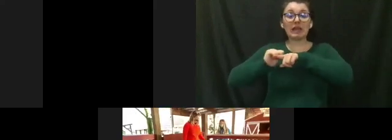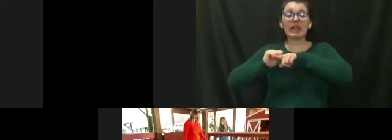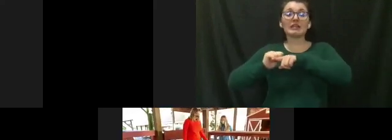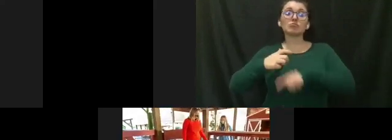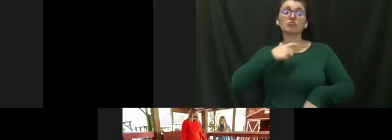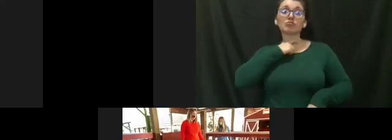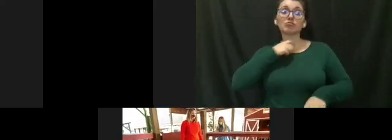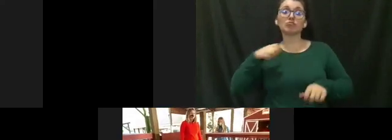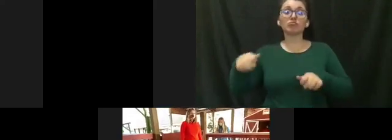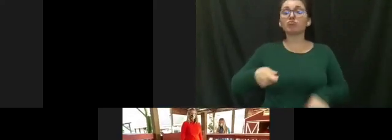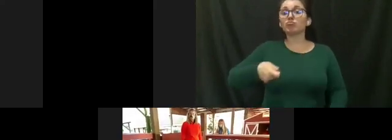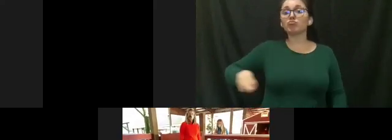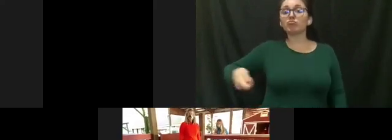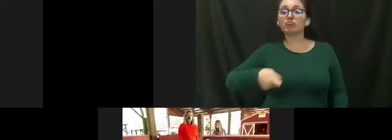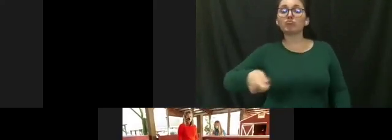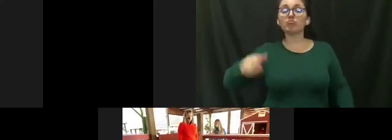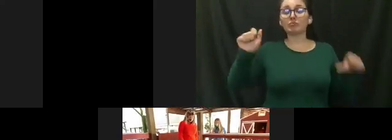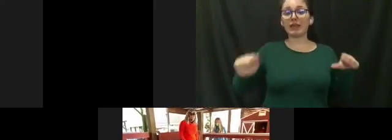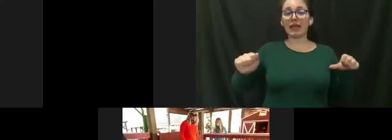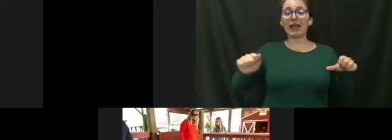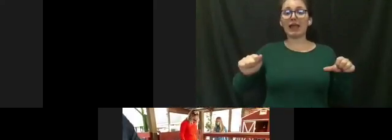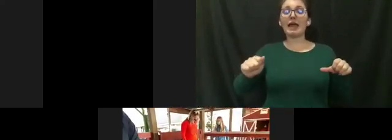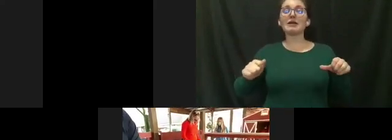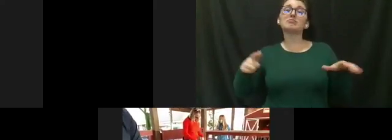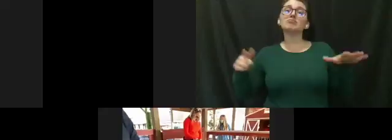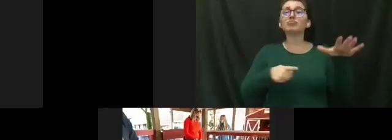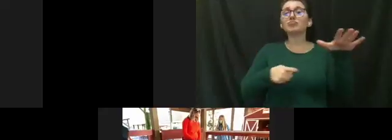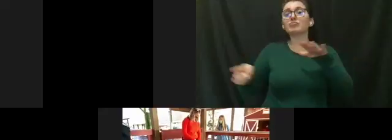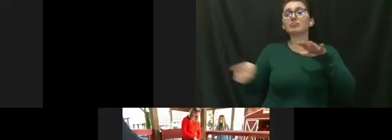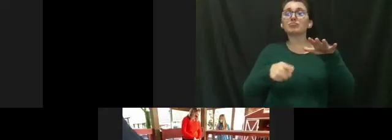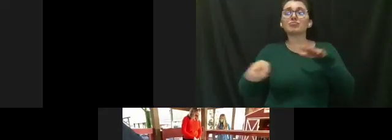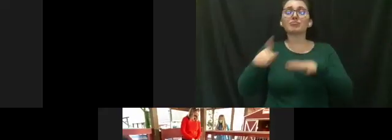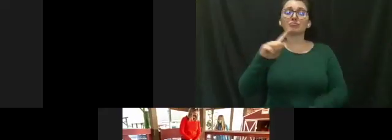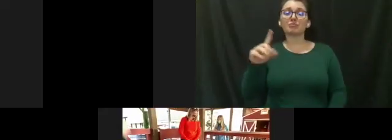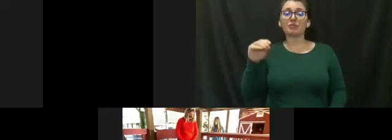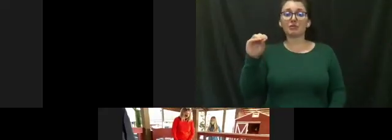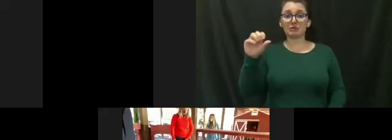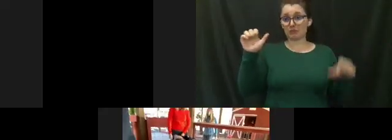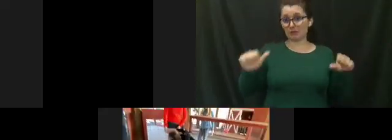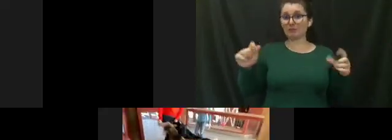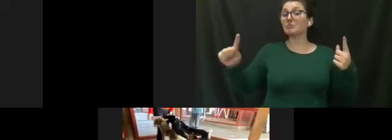the village and exploring new areas of wildlife safari and kind of meeting new friends.